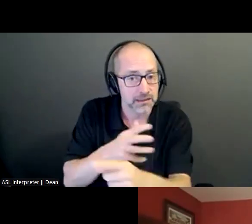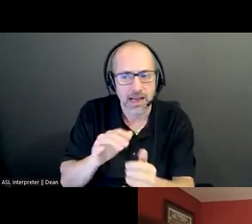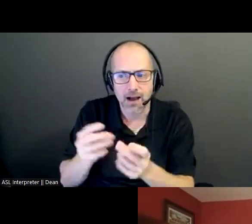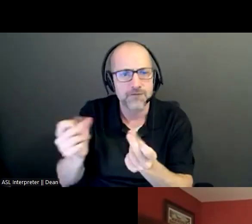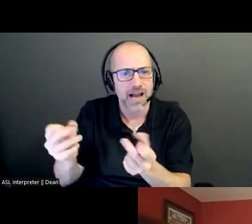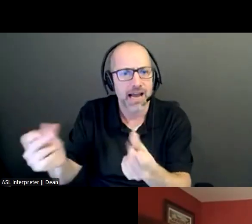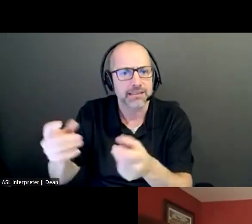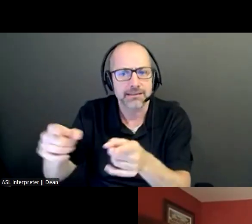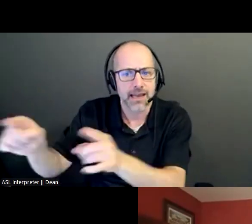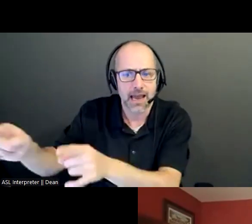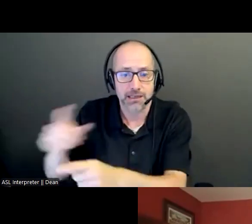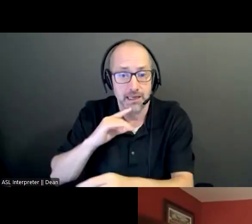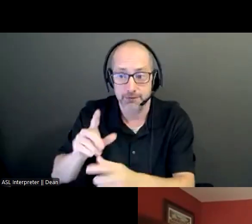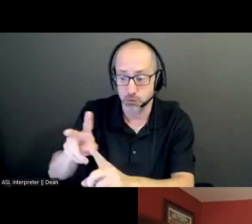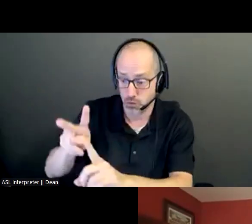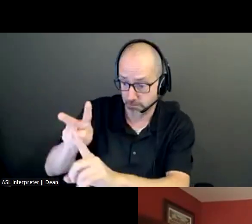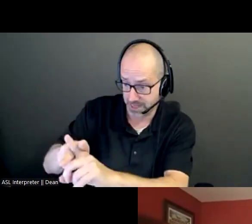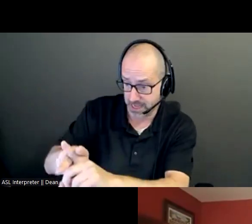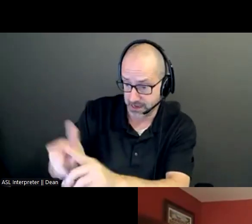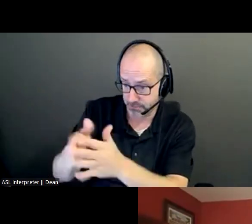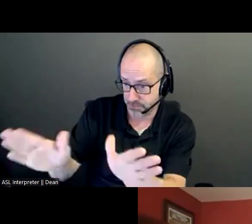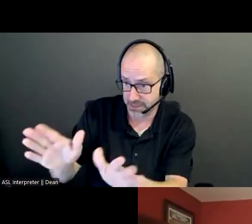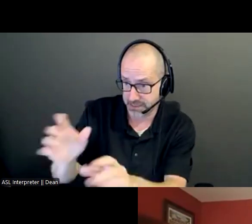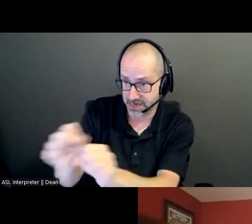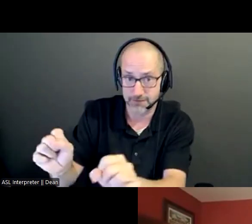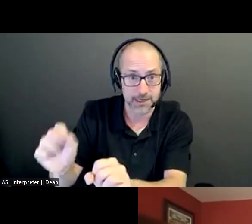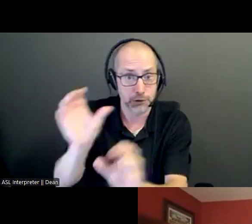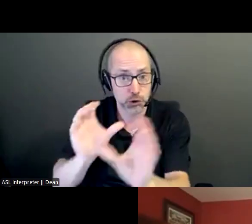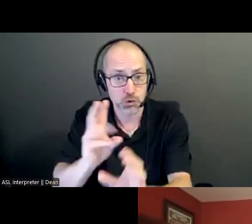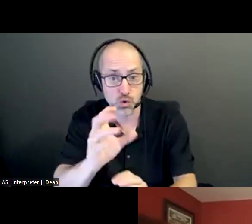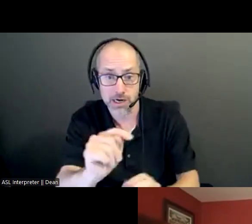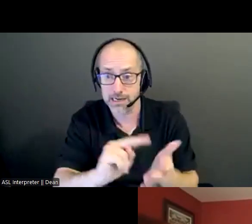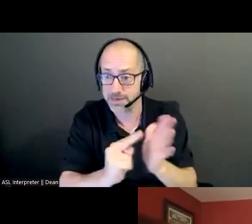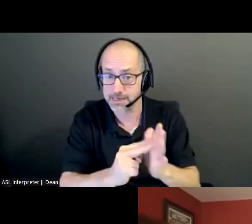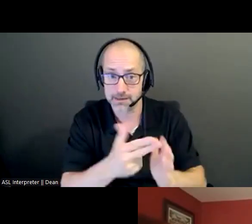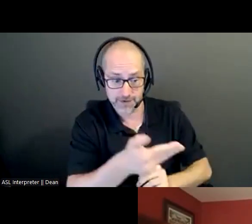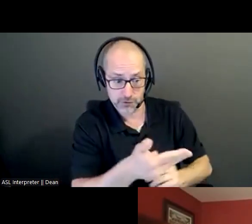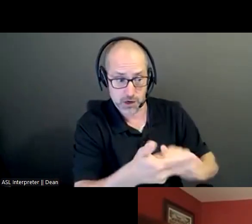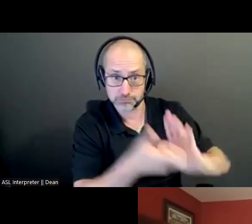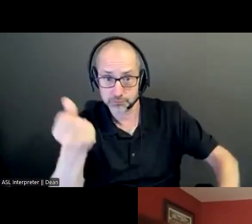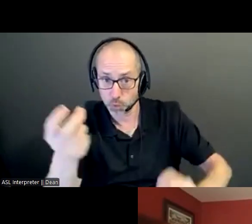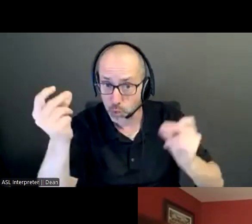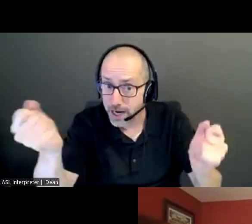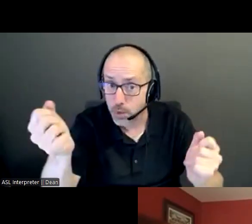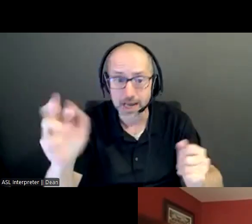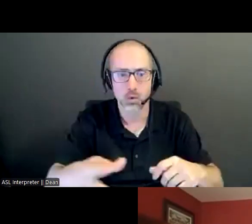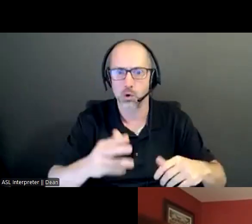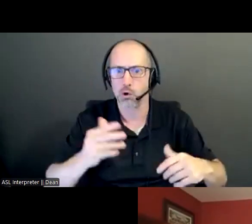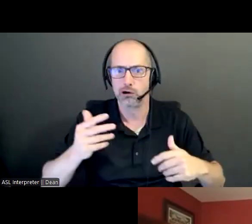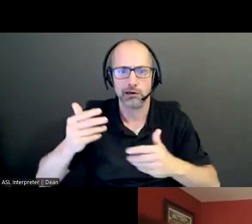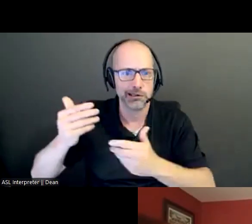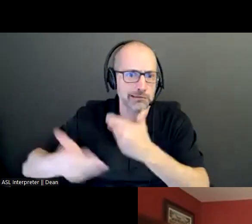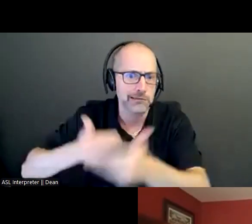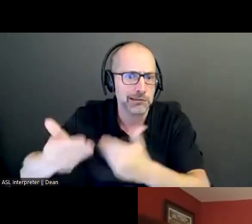someone's access to firearms? I know that it's going to vary a little bit by process, but Yeah, and that's a